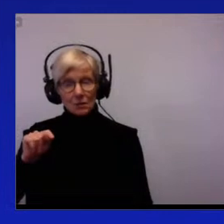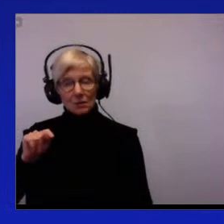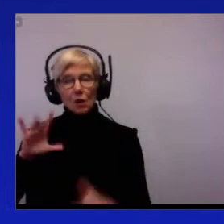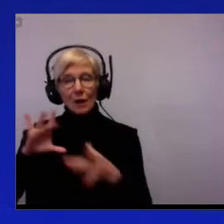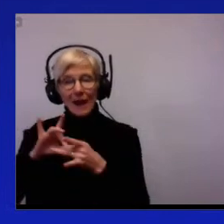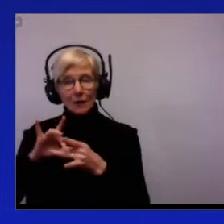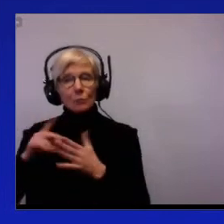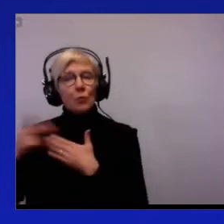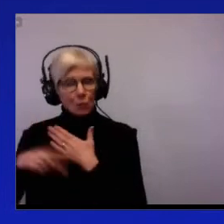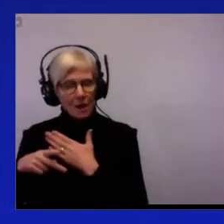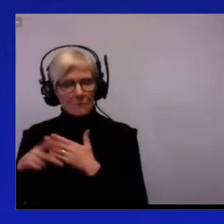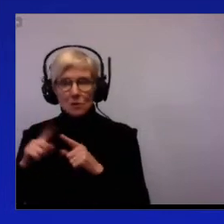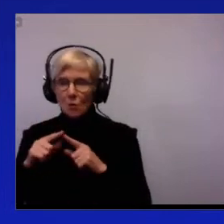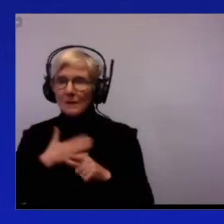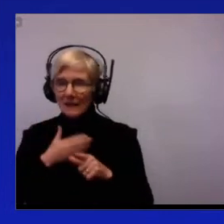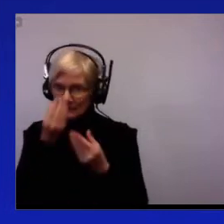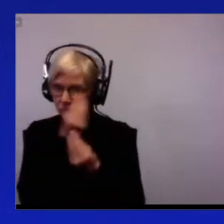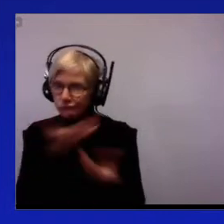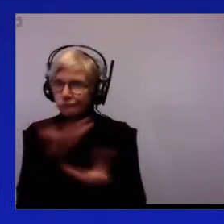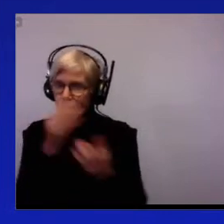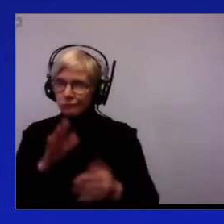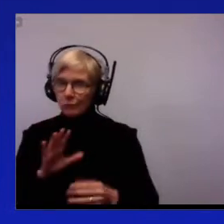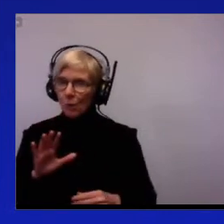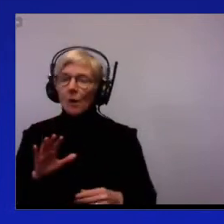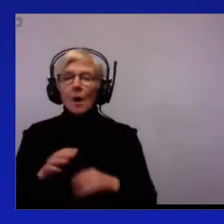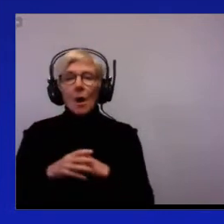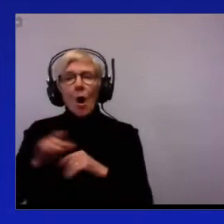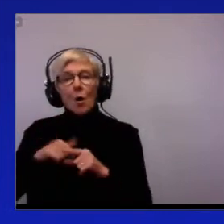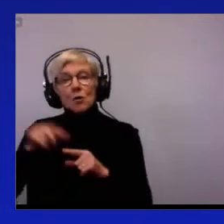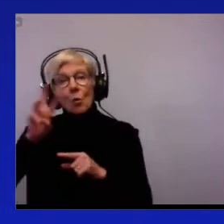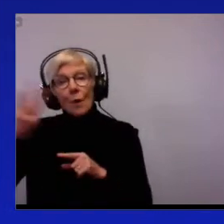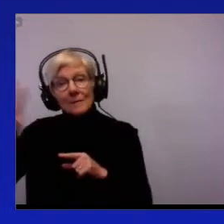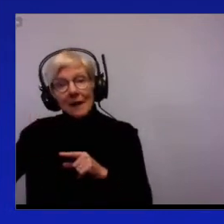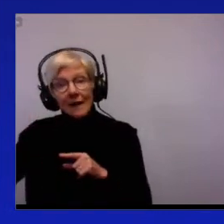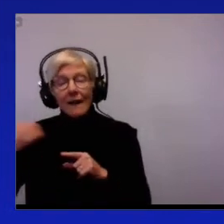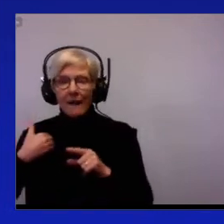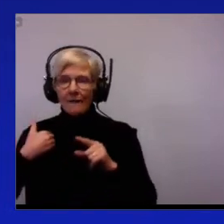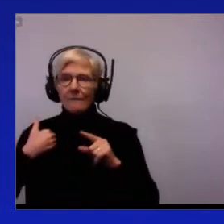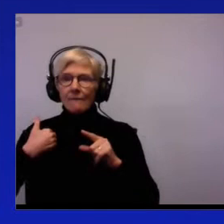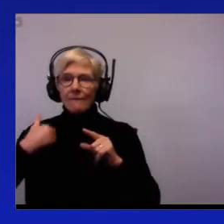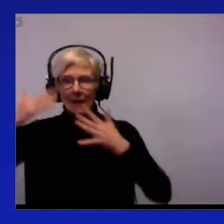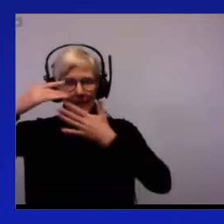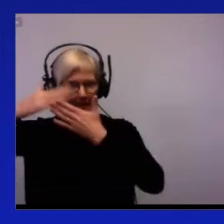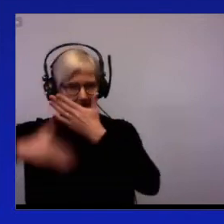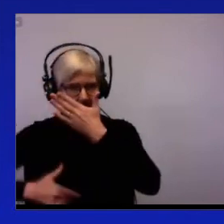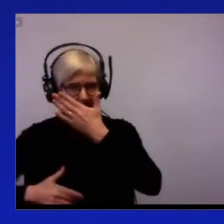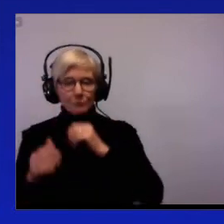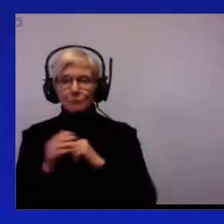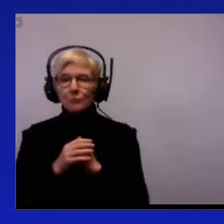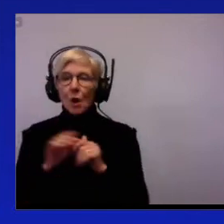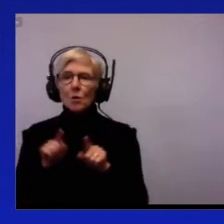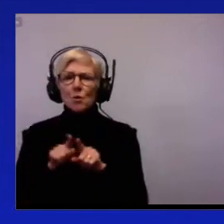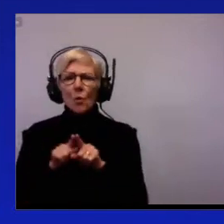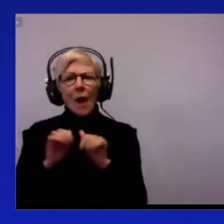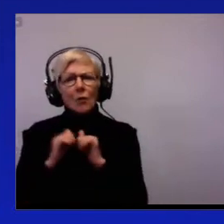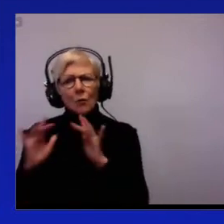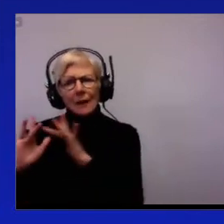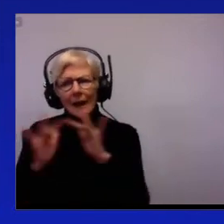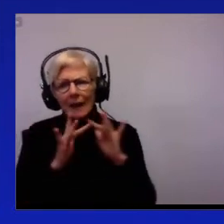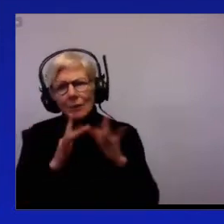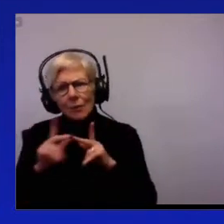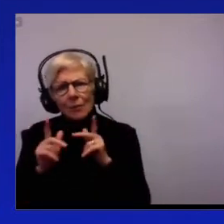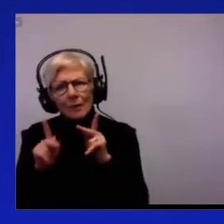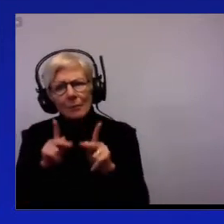know. There's a list of all of the services on our website. We're using new methods to try to reach